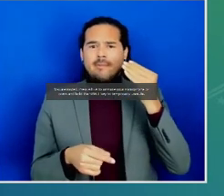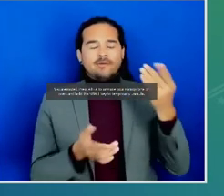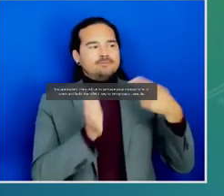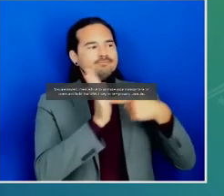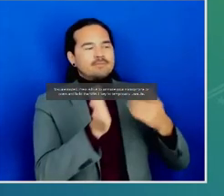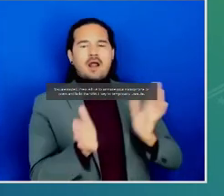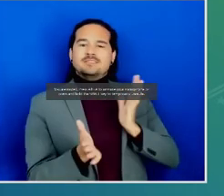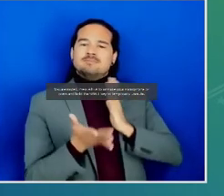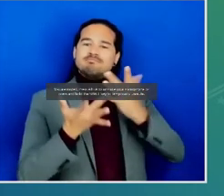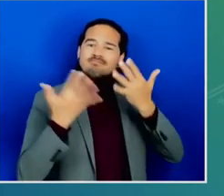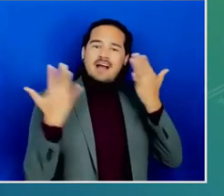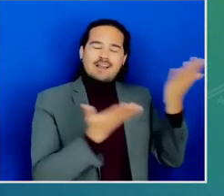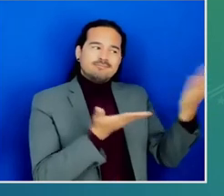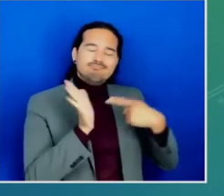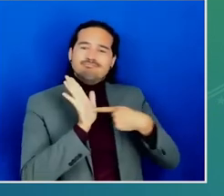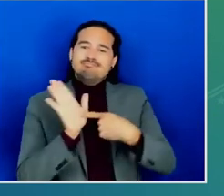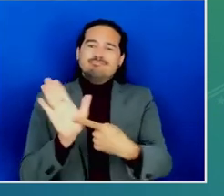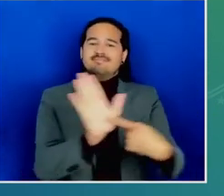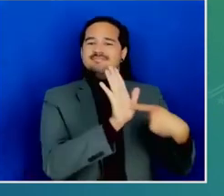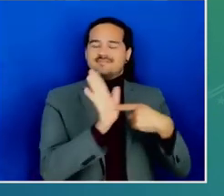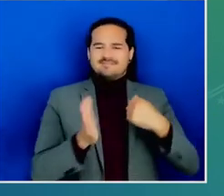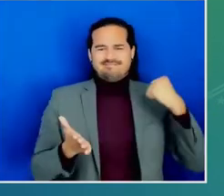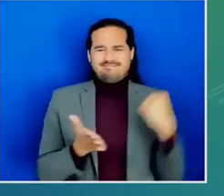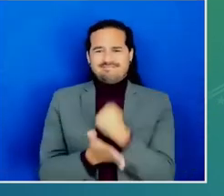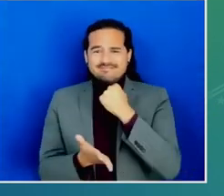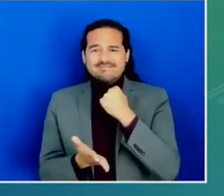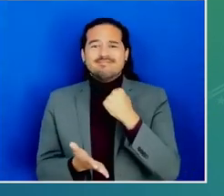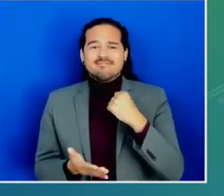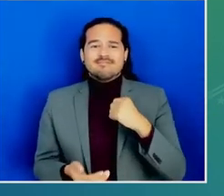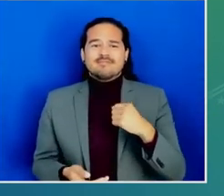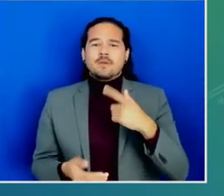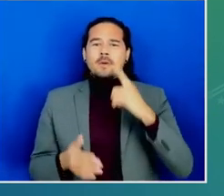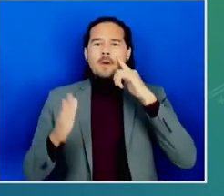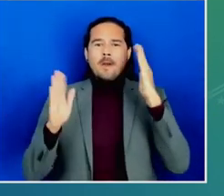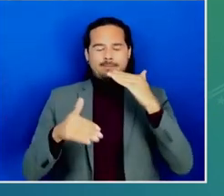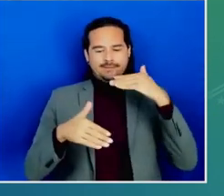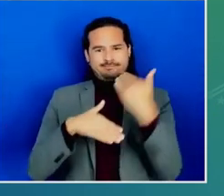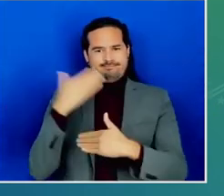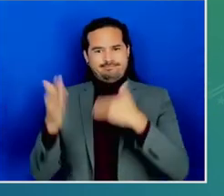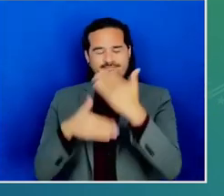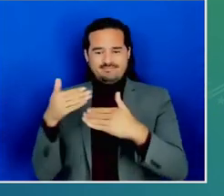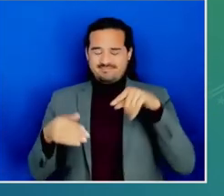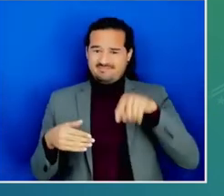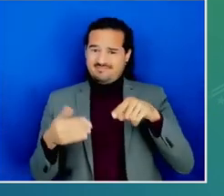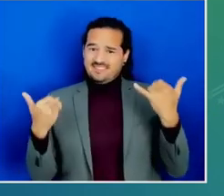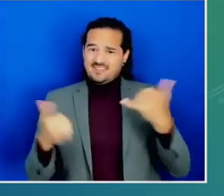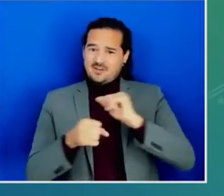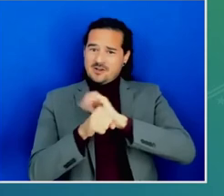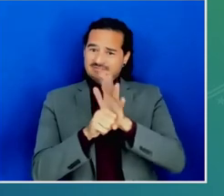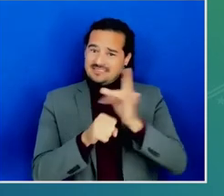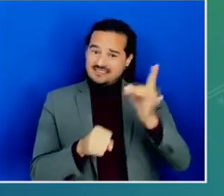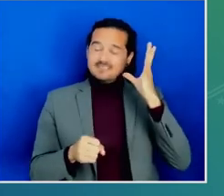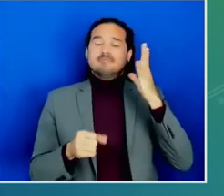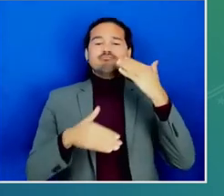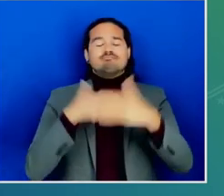going to get through this this crisis sooner than later, and we can get back to